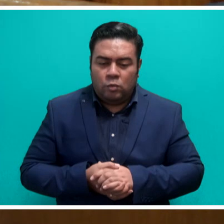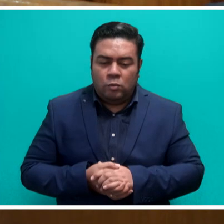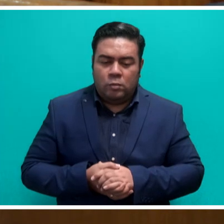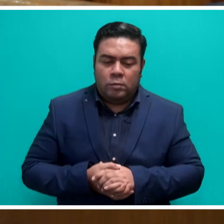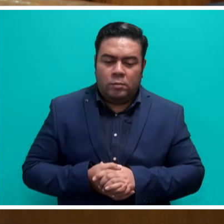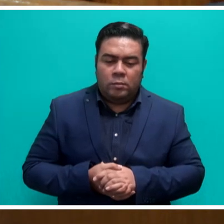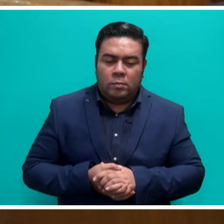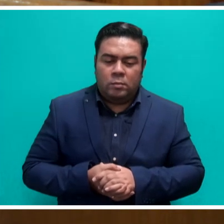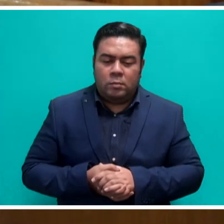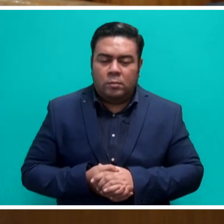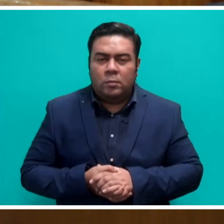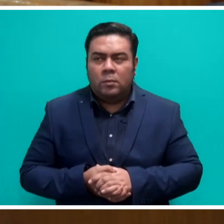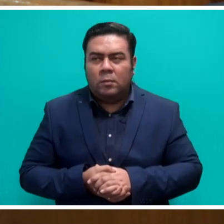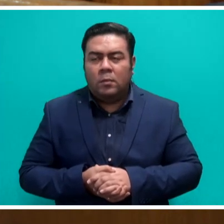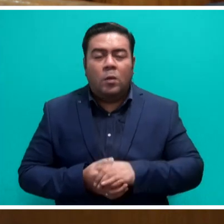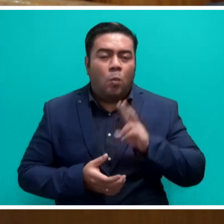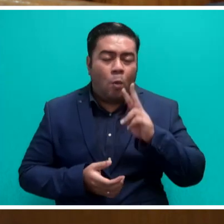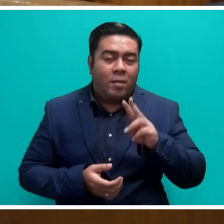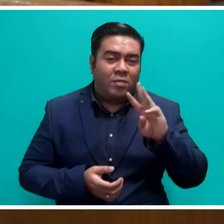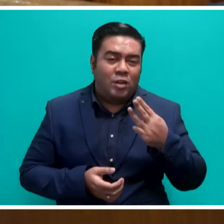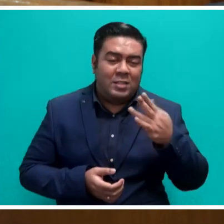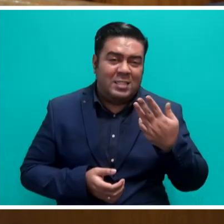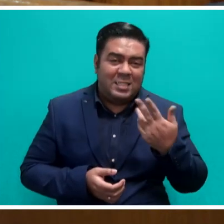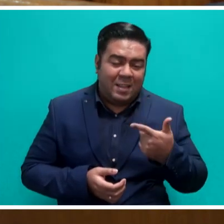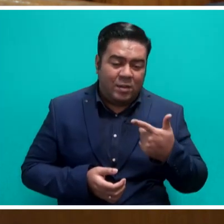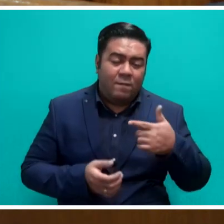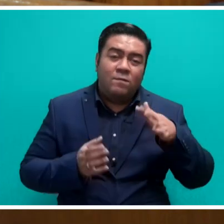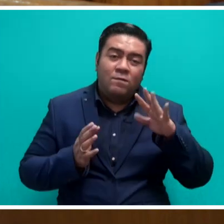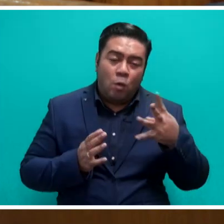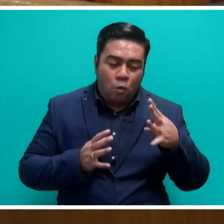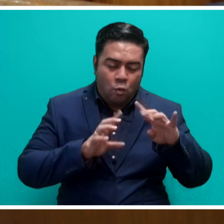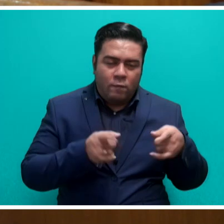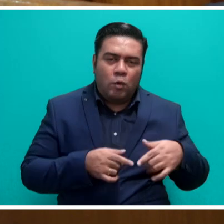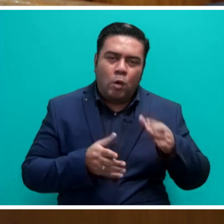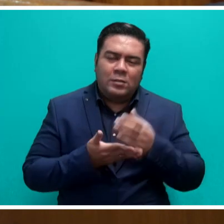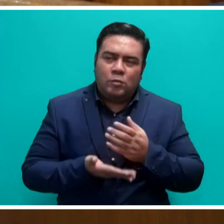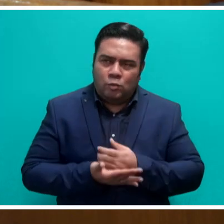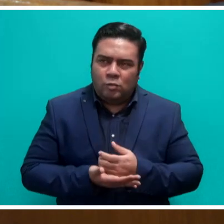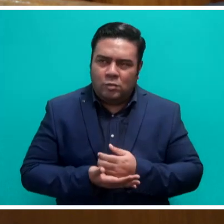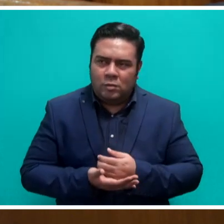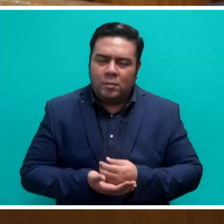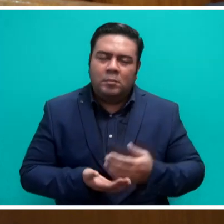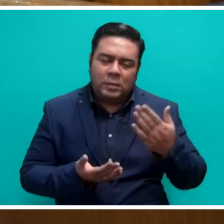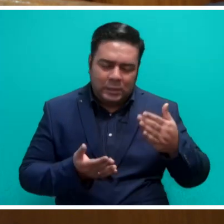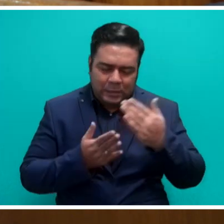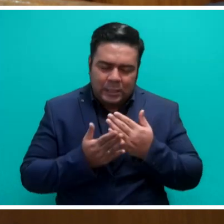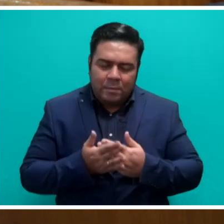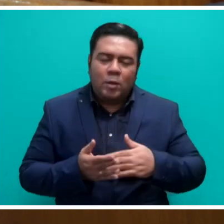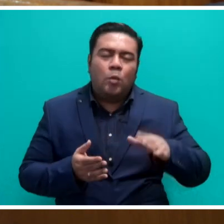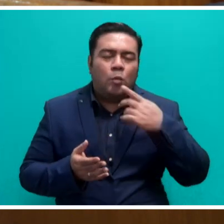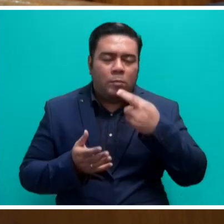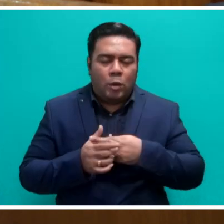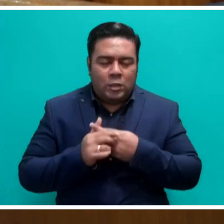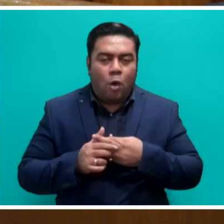accordance with Section 137(4) of the Constitution. Mr. Sanim responded on the 9th of